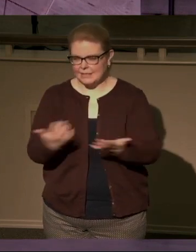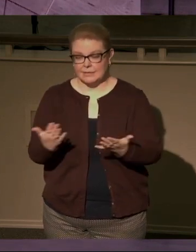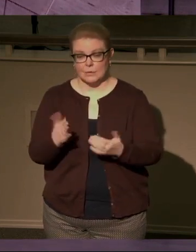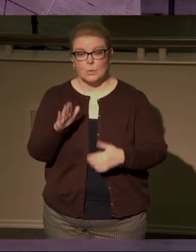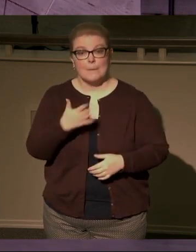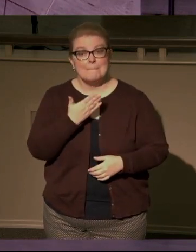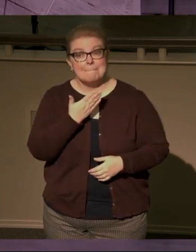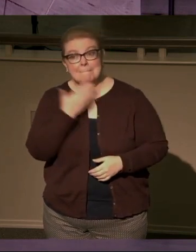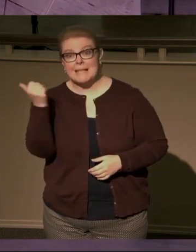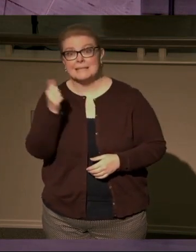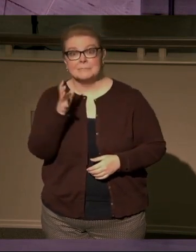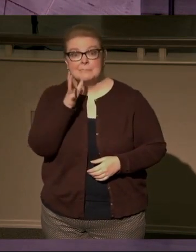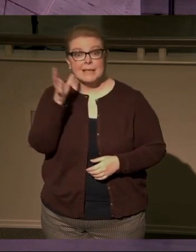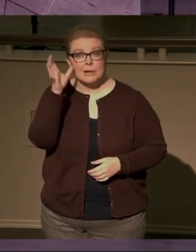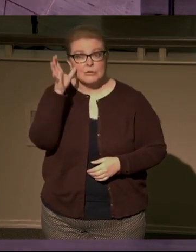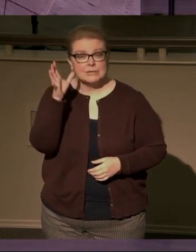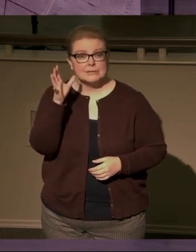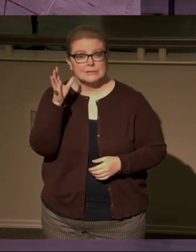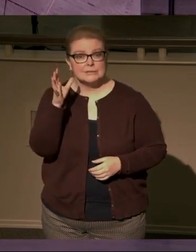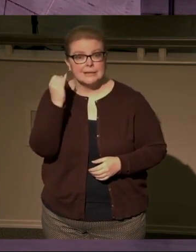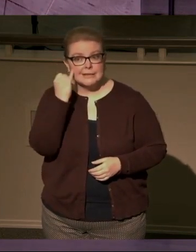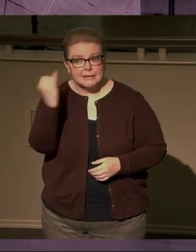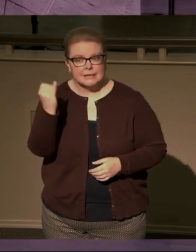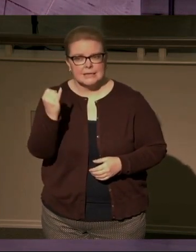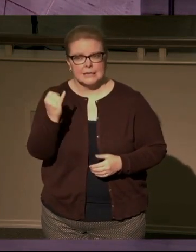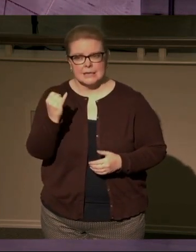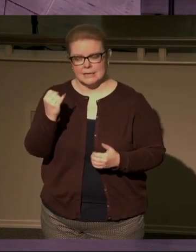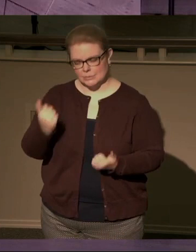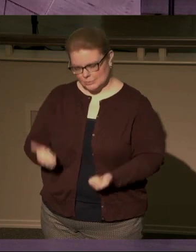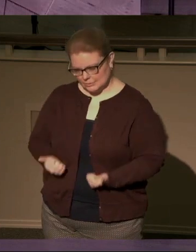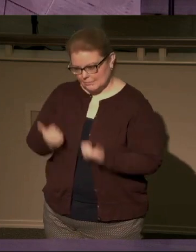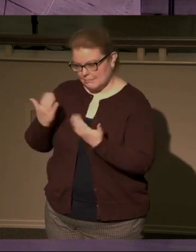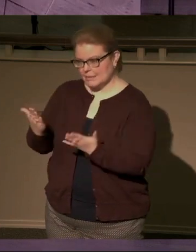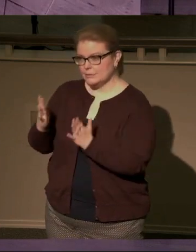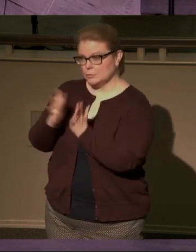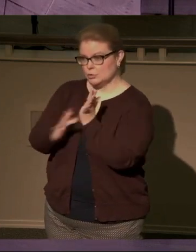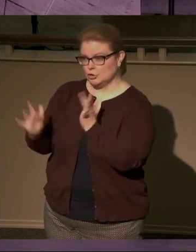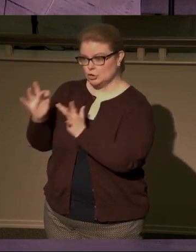parenting strategy is submission to Jesus personally,